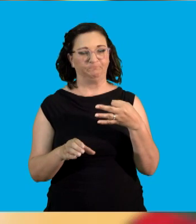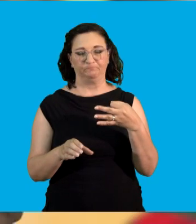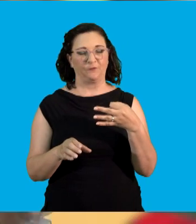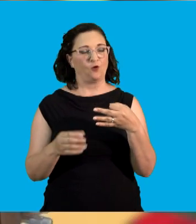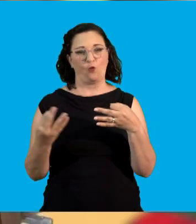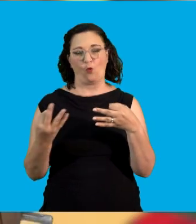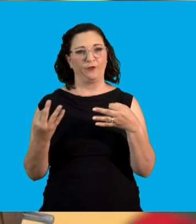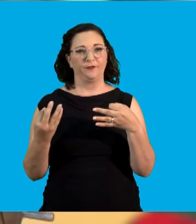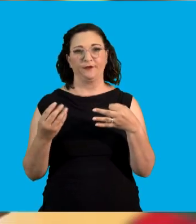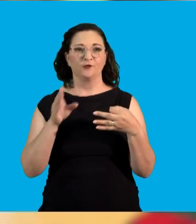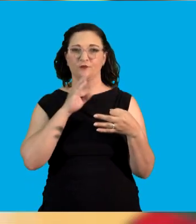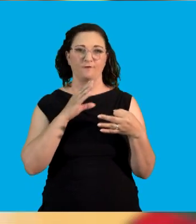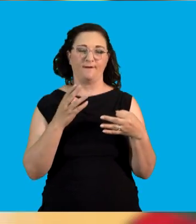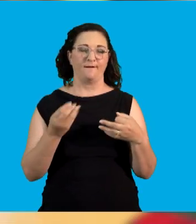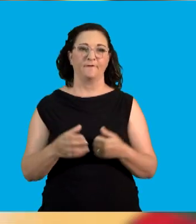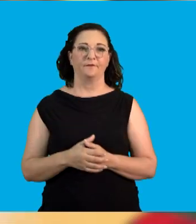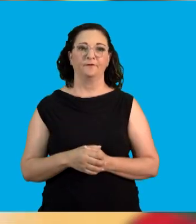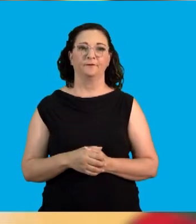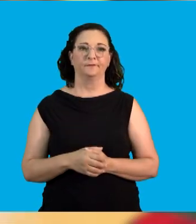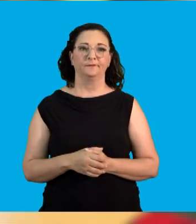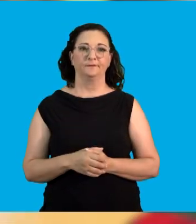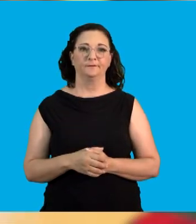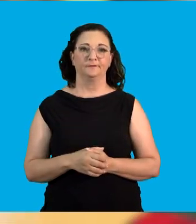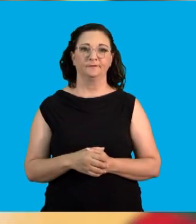characteristics that makes up a planet. Pluto does not